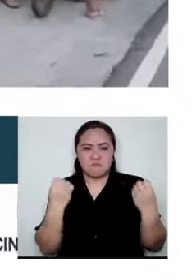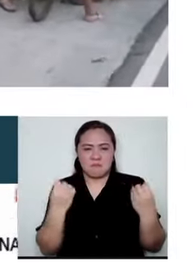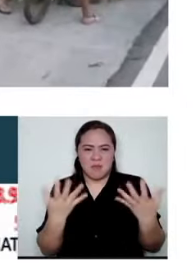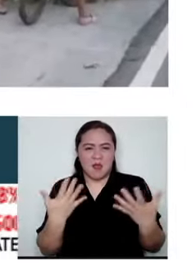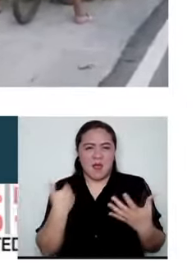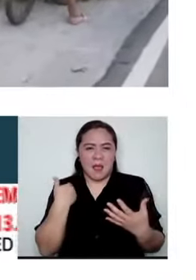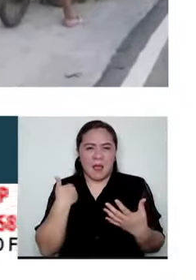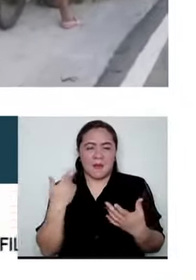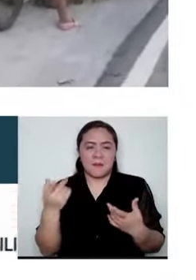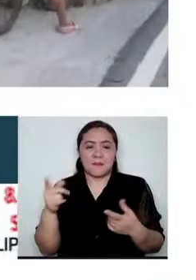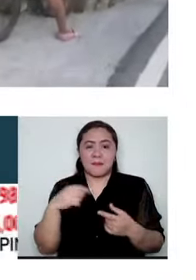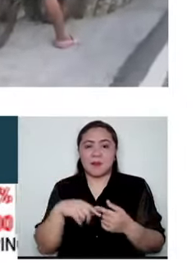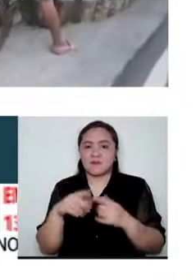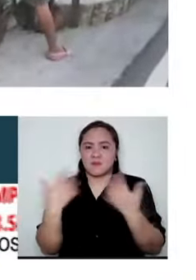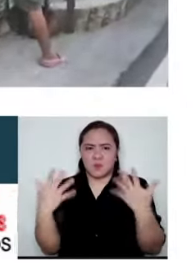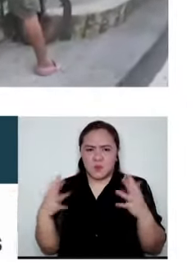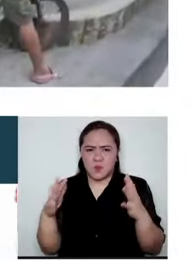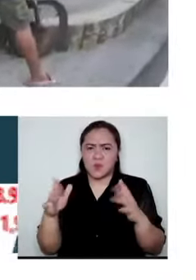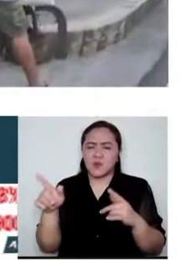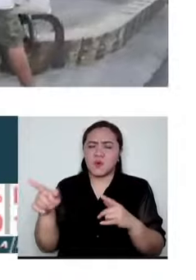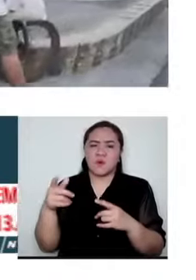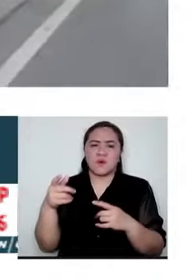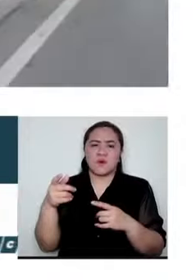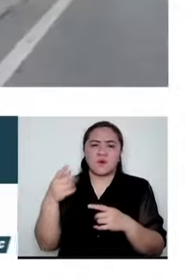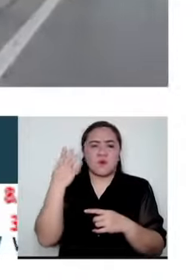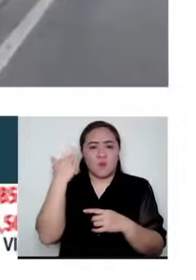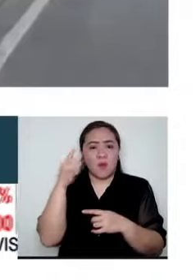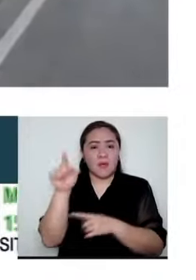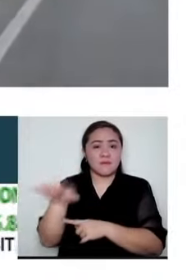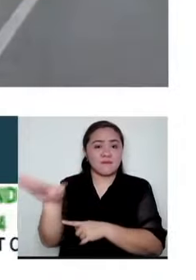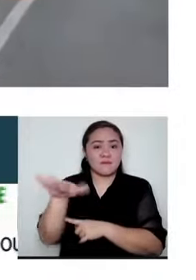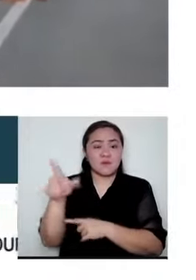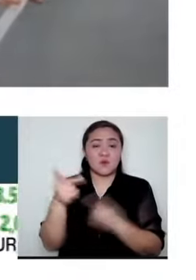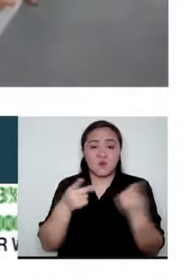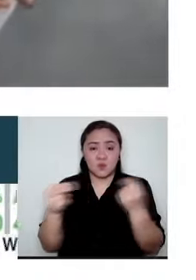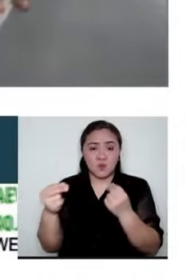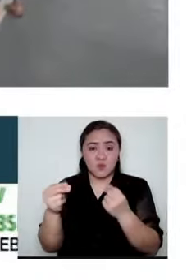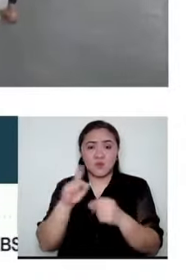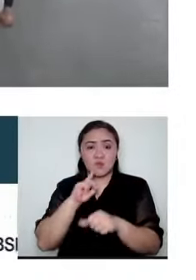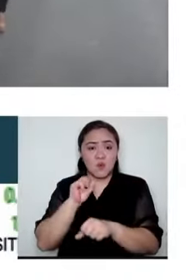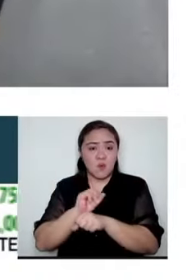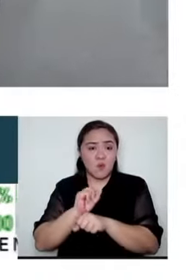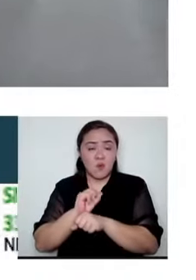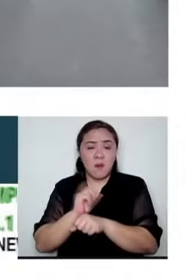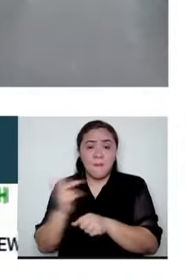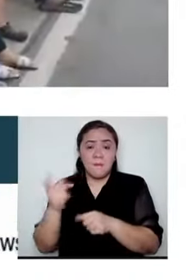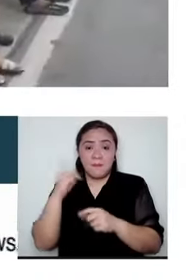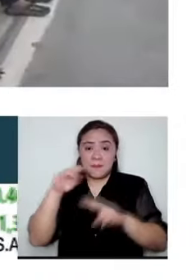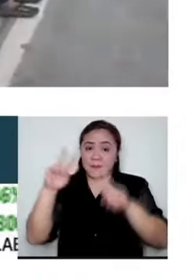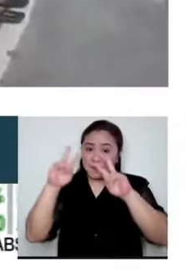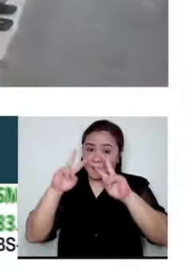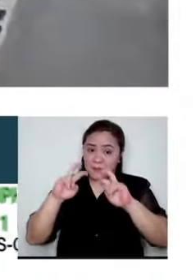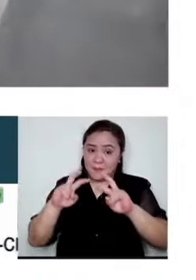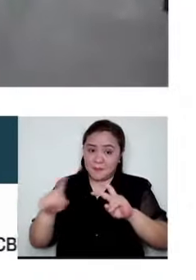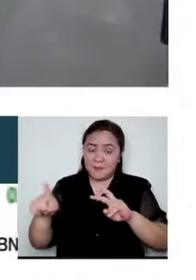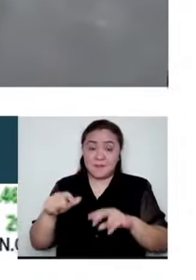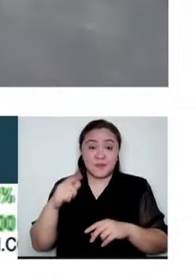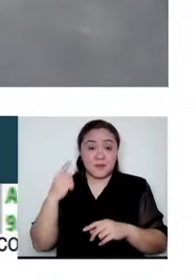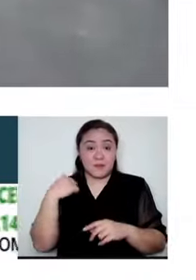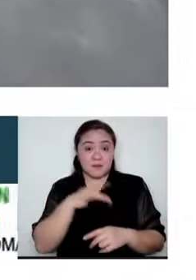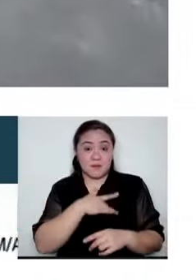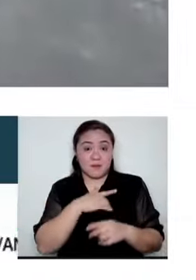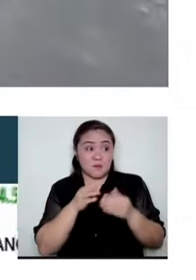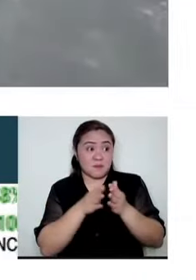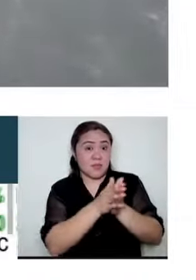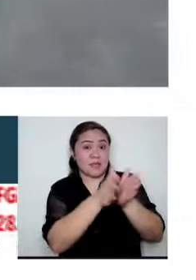I commend them. But for this two instances, probably there can be an investigation. But it's not a general